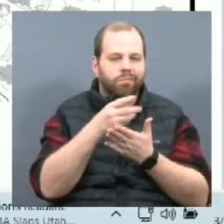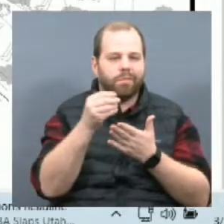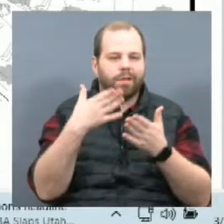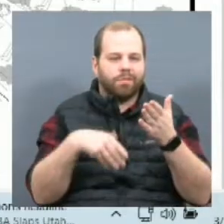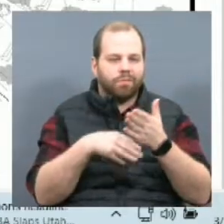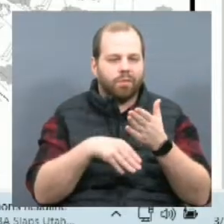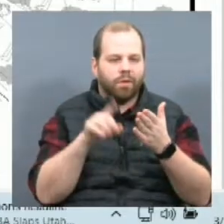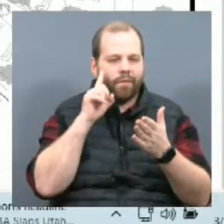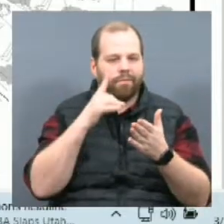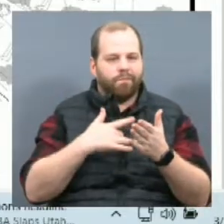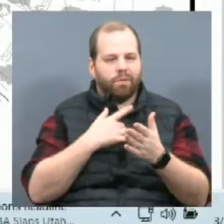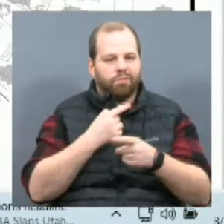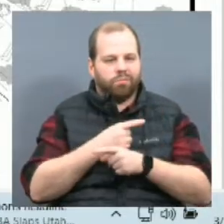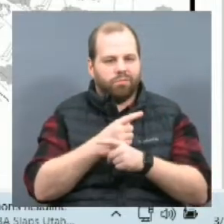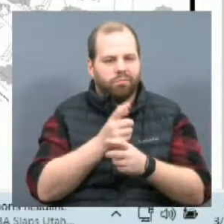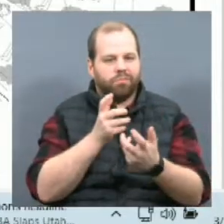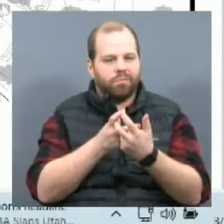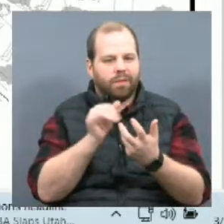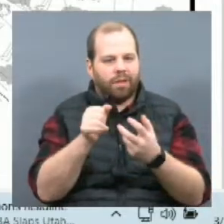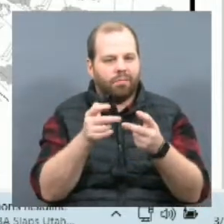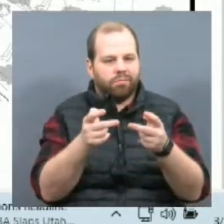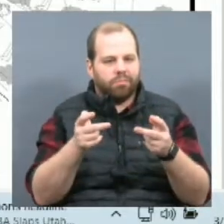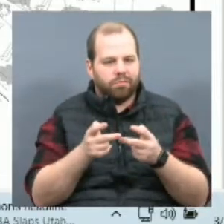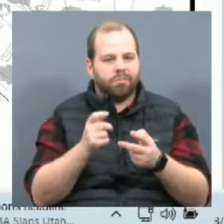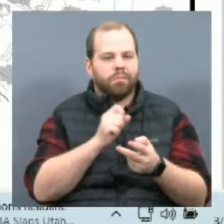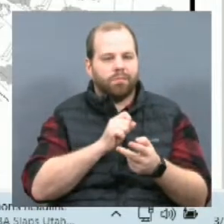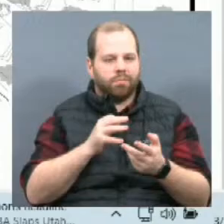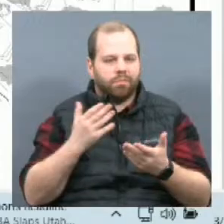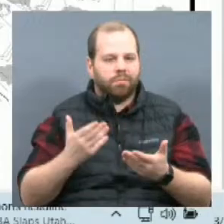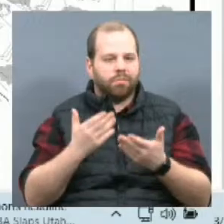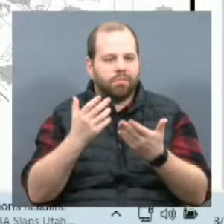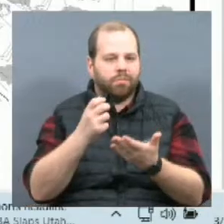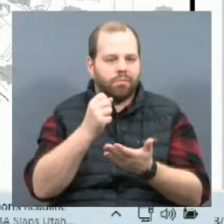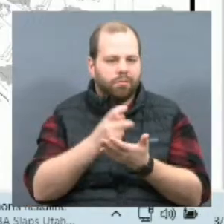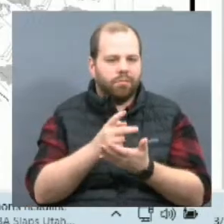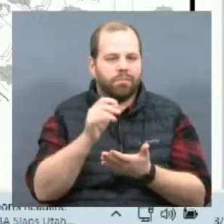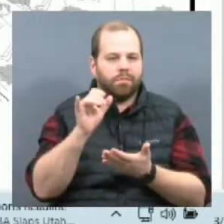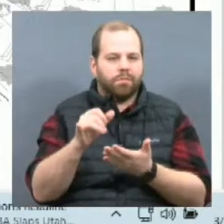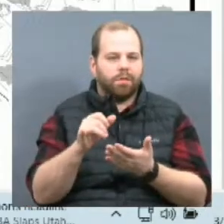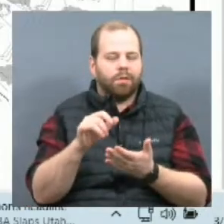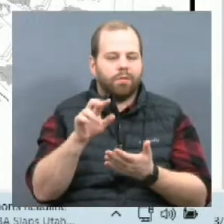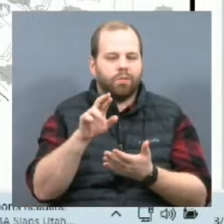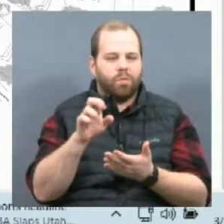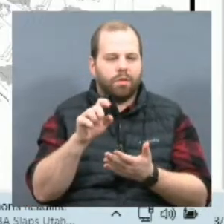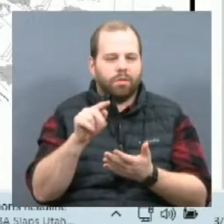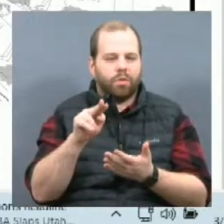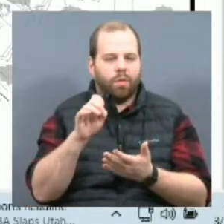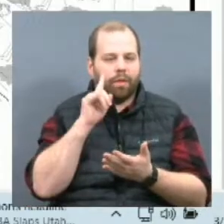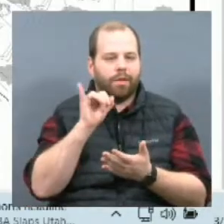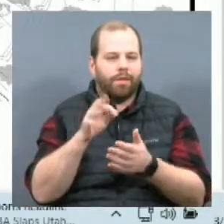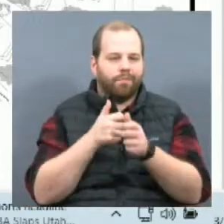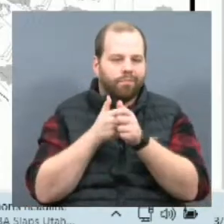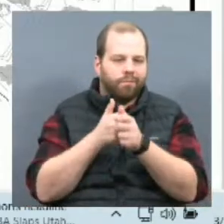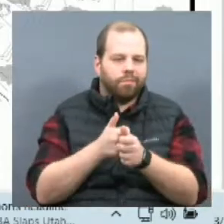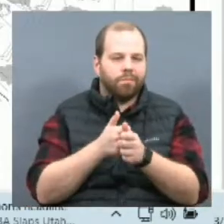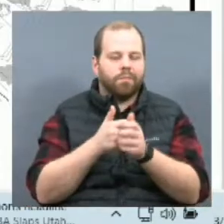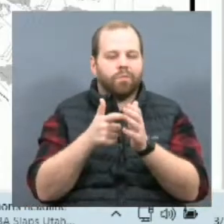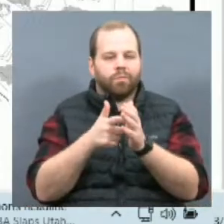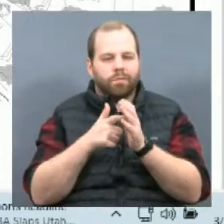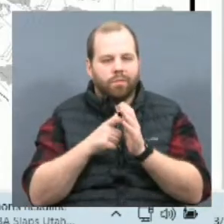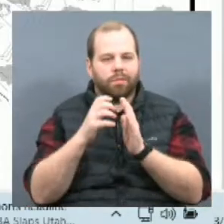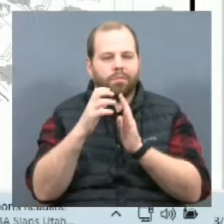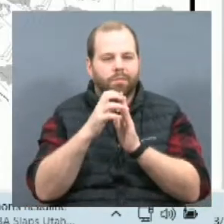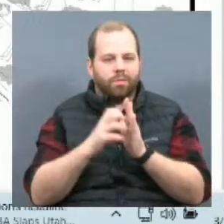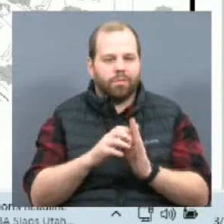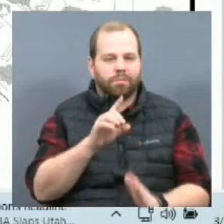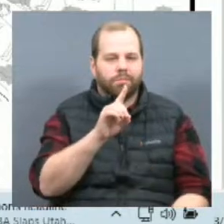is appropriate for this location. Staff recommends approval of the PCD zoning request subject to compliance with the comments and conditions noted in paragraphs